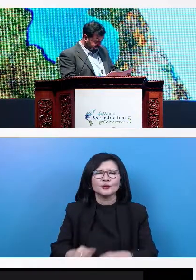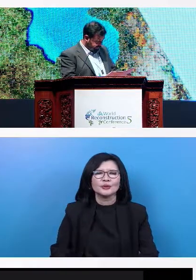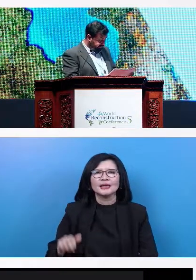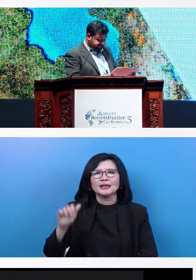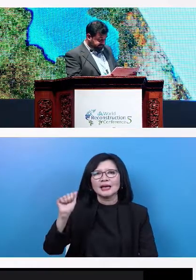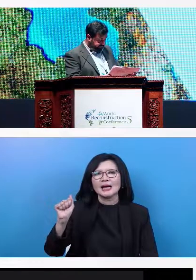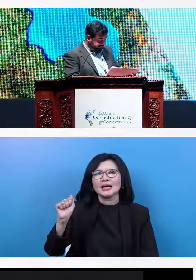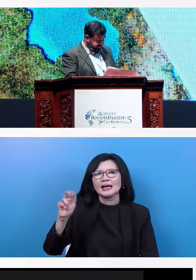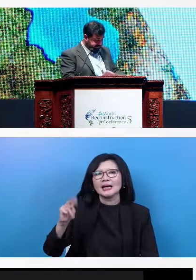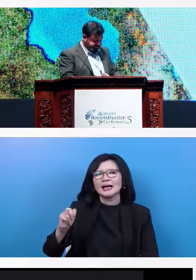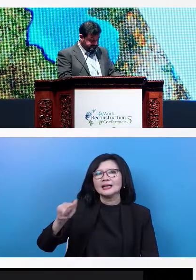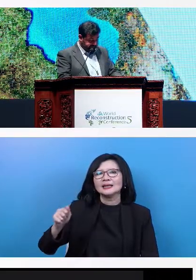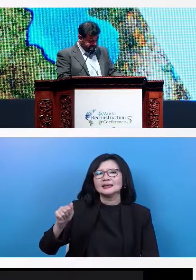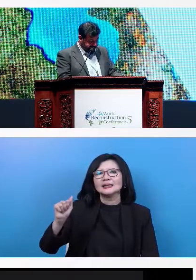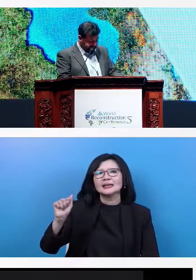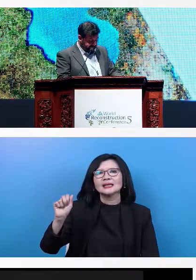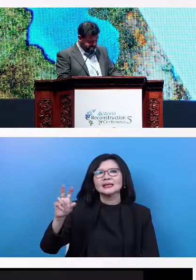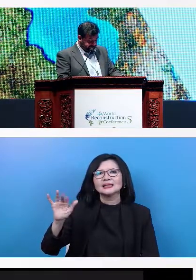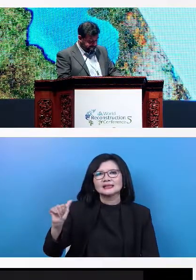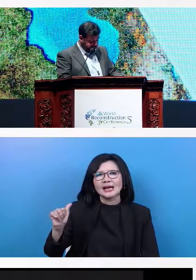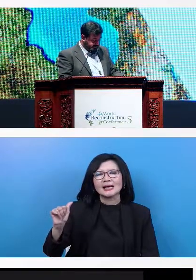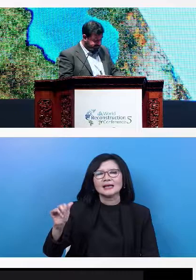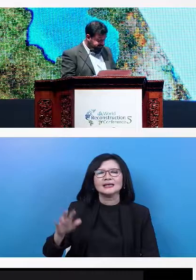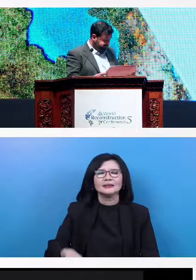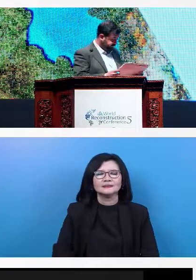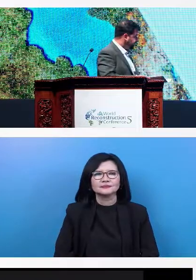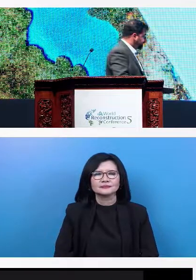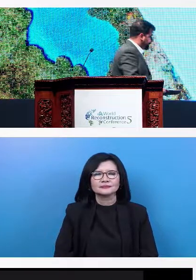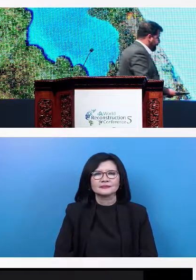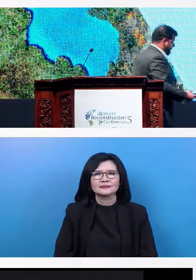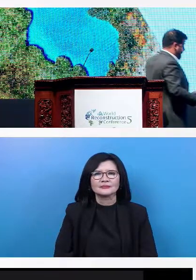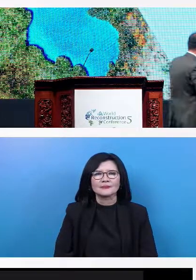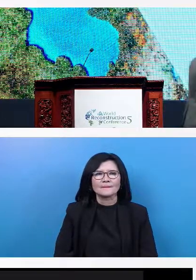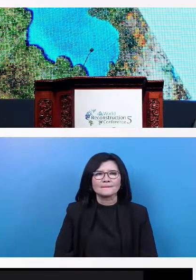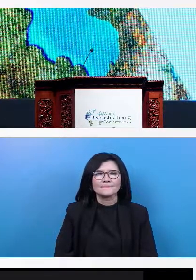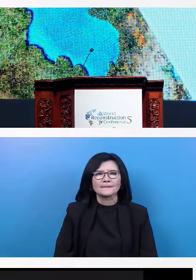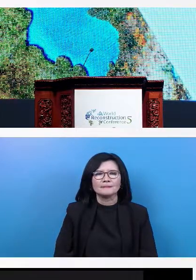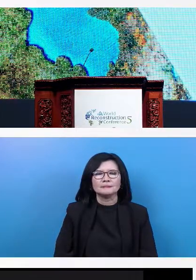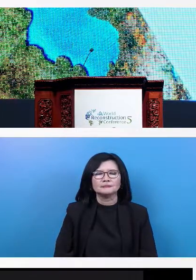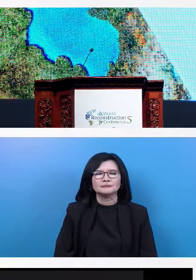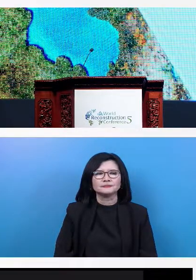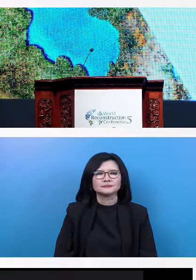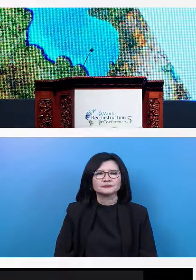and Ajay as the first of my panelists.